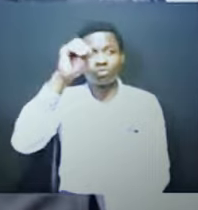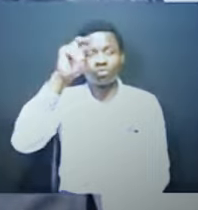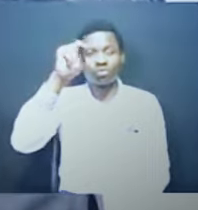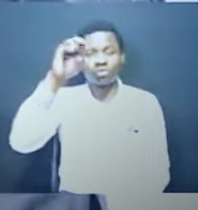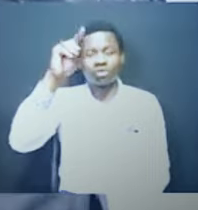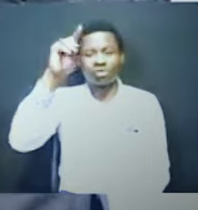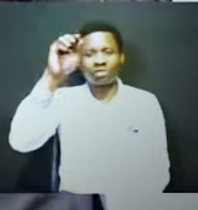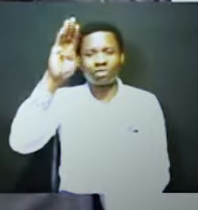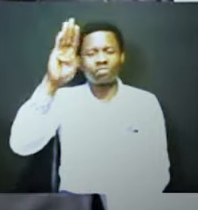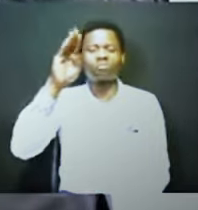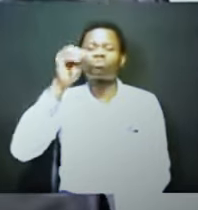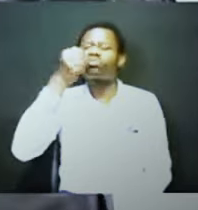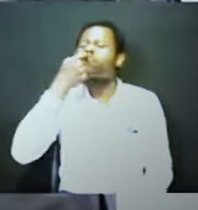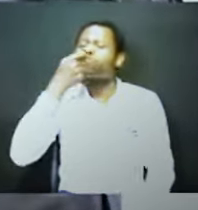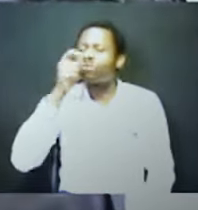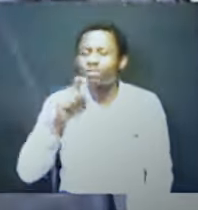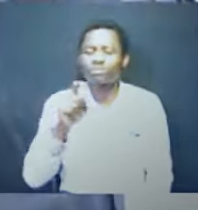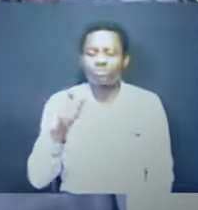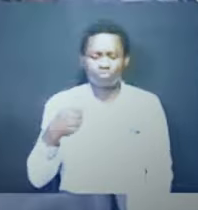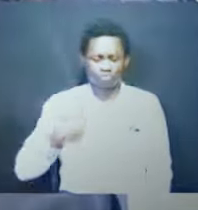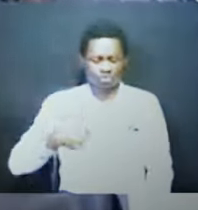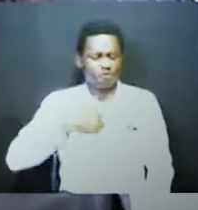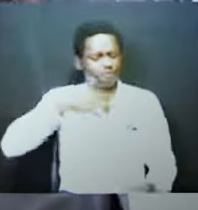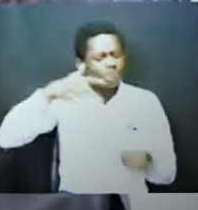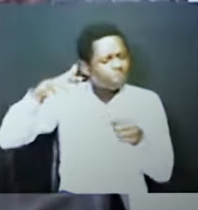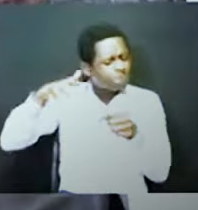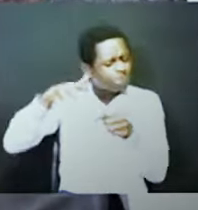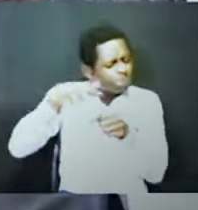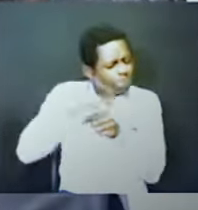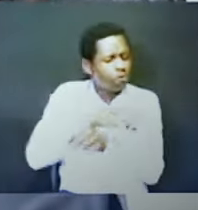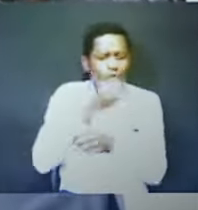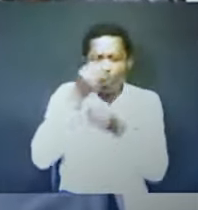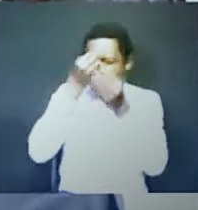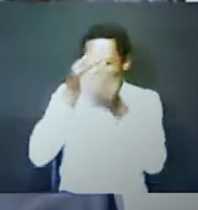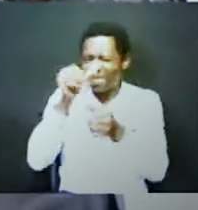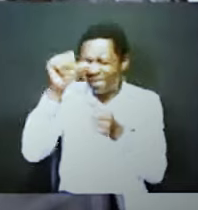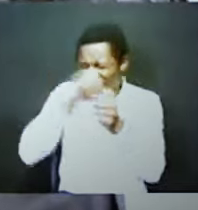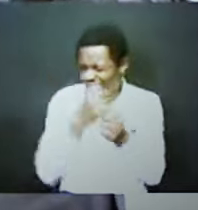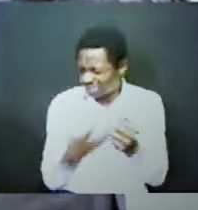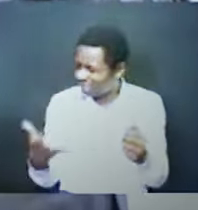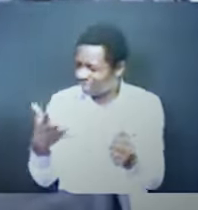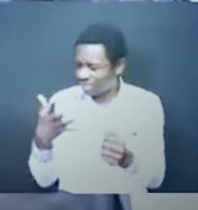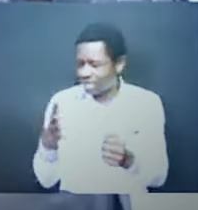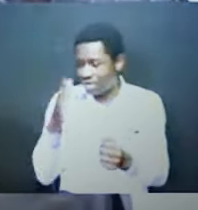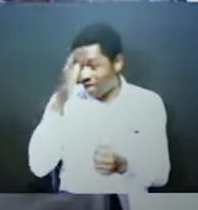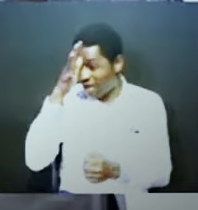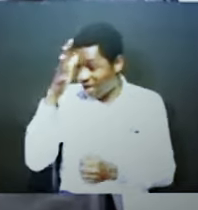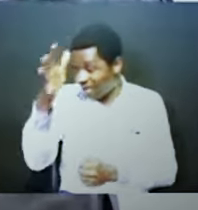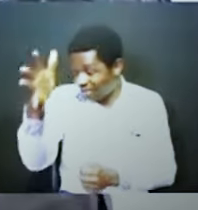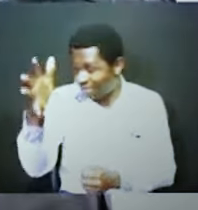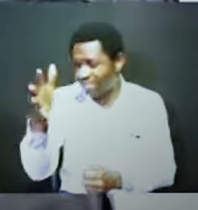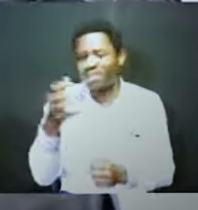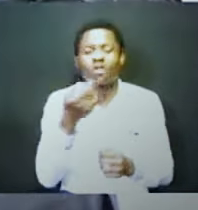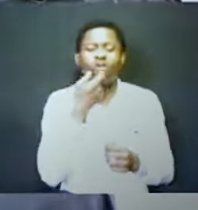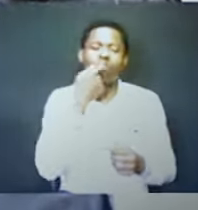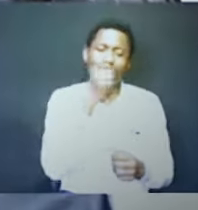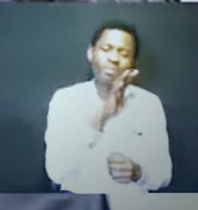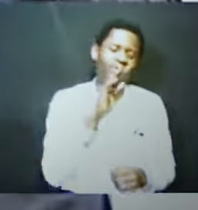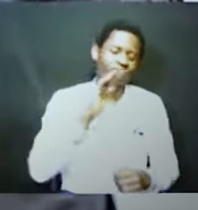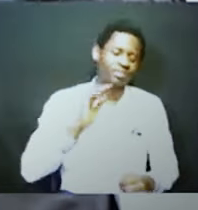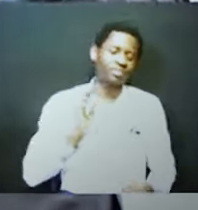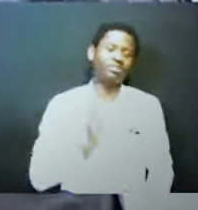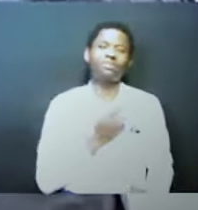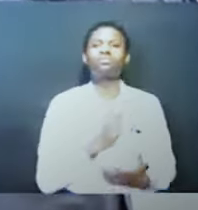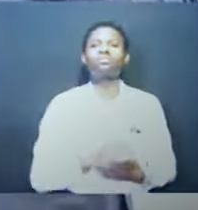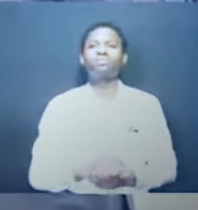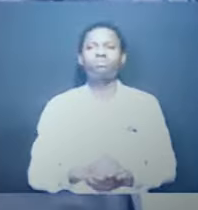in tents, and we have fully obeyed everything our forefather Jehonadab commanded us. Na